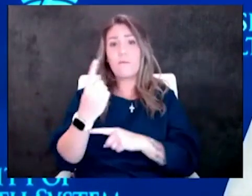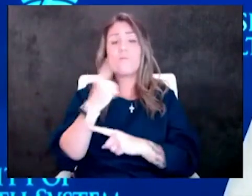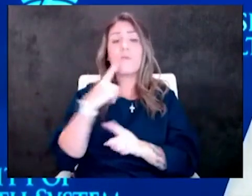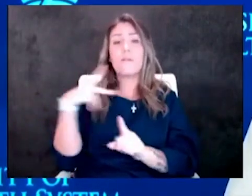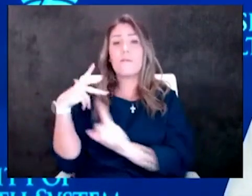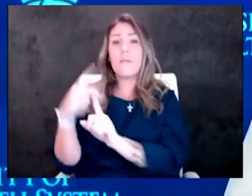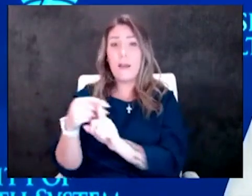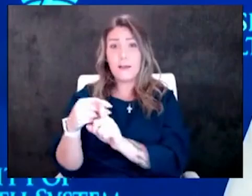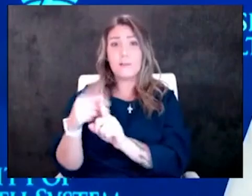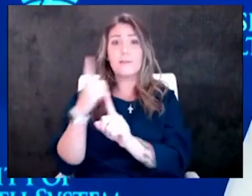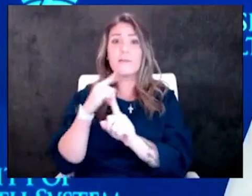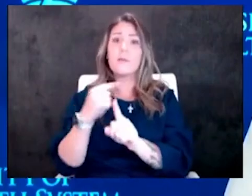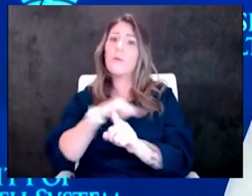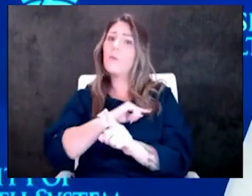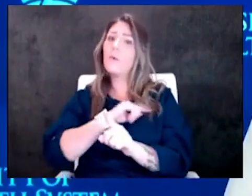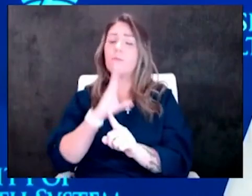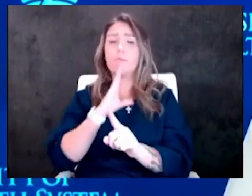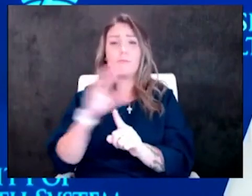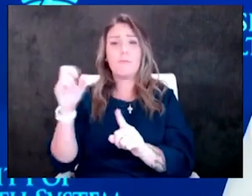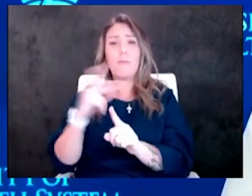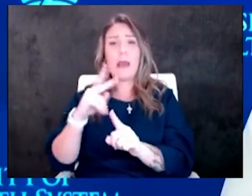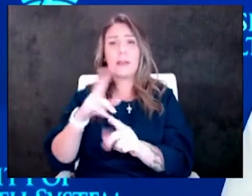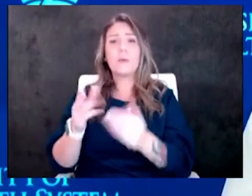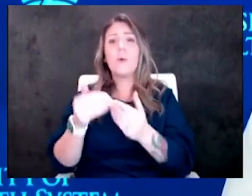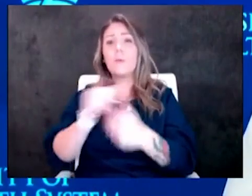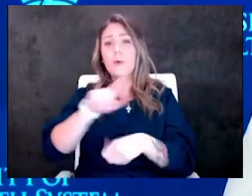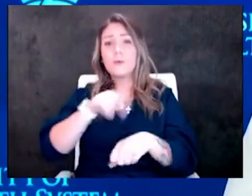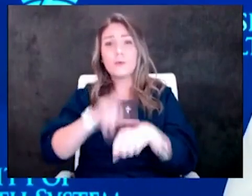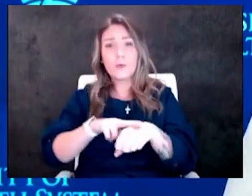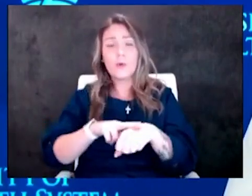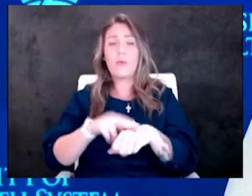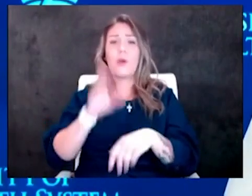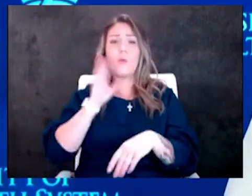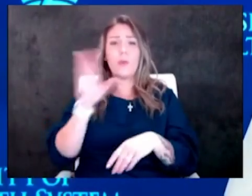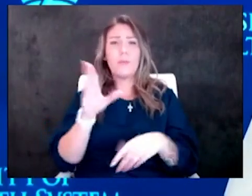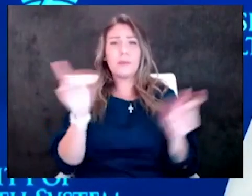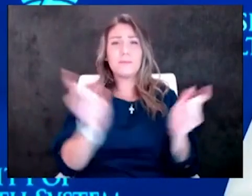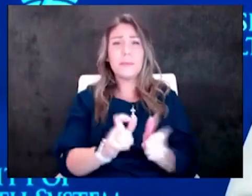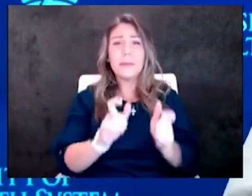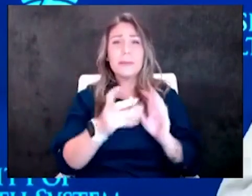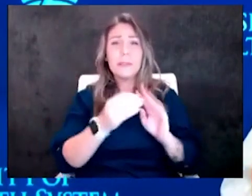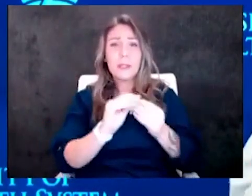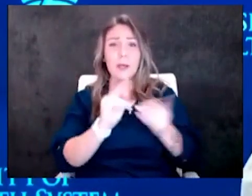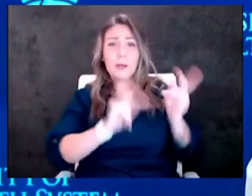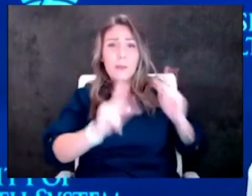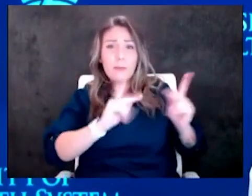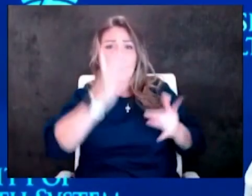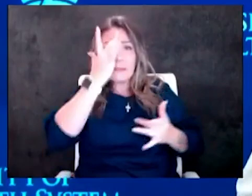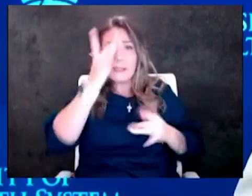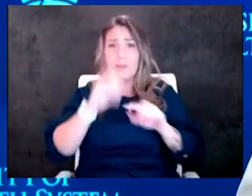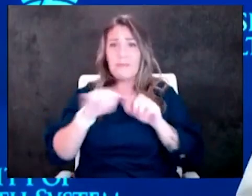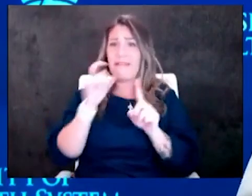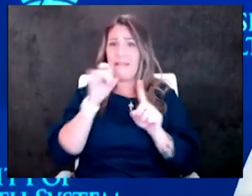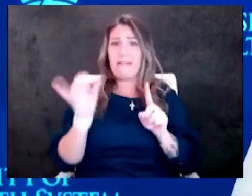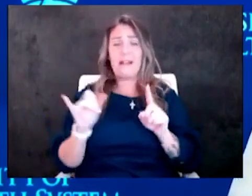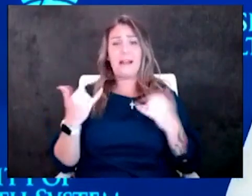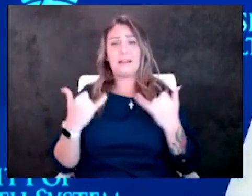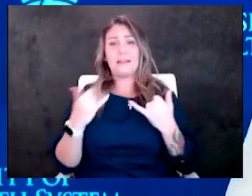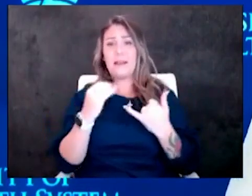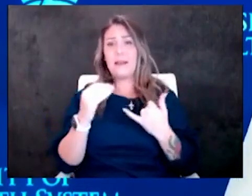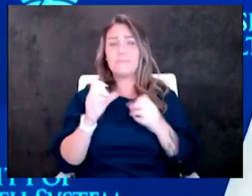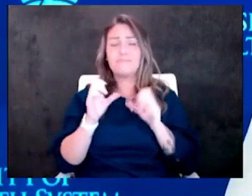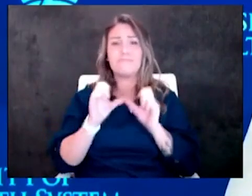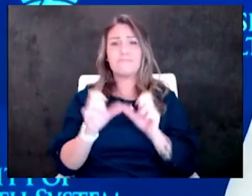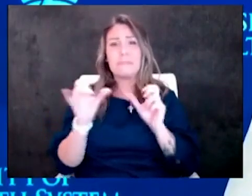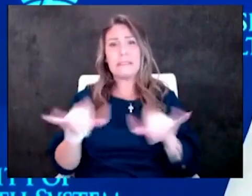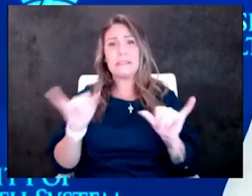pretty darn close to normal. It'll be endemic. There'll be a small number of people who get sick, but it won't have to be like it is today, and we won't continue to see these surges